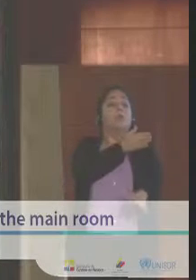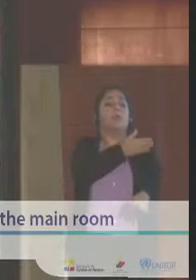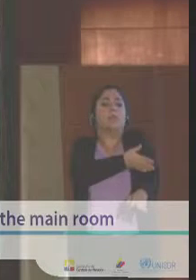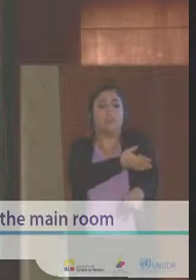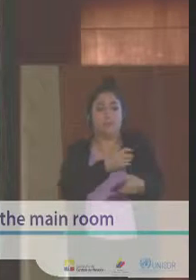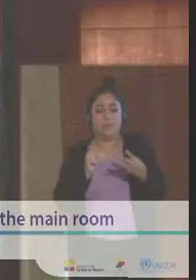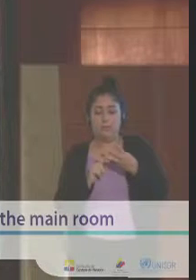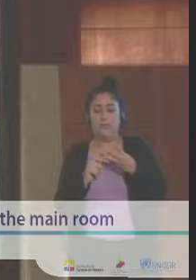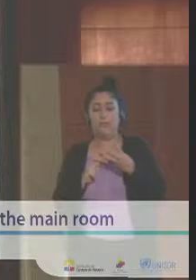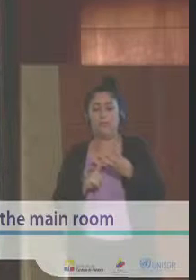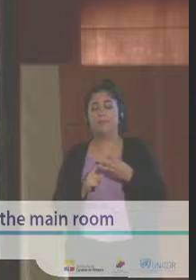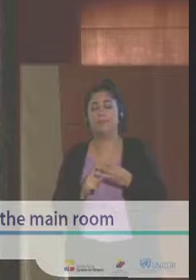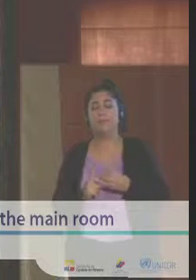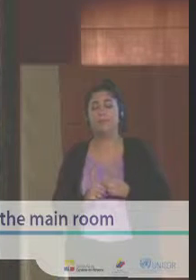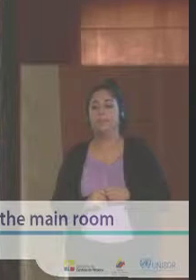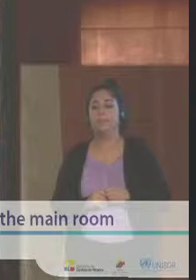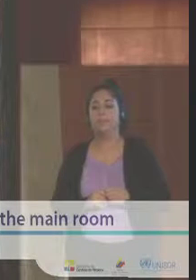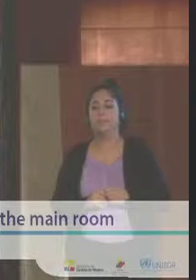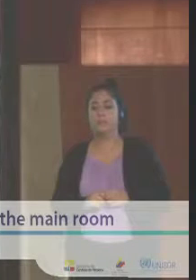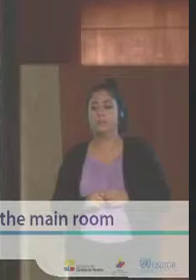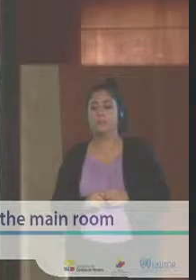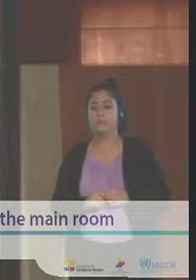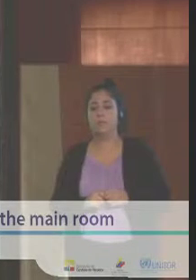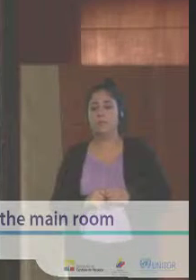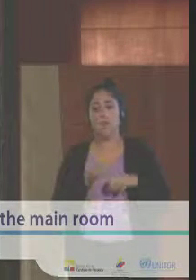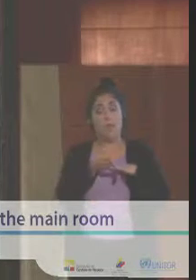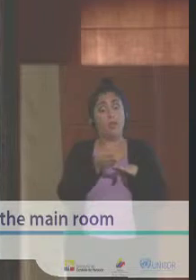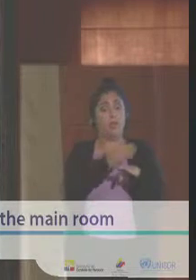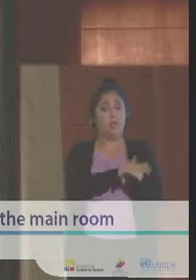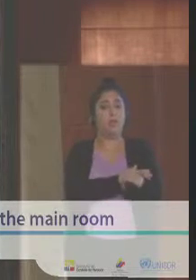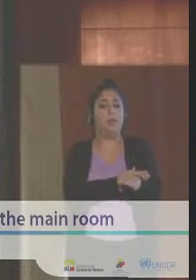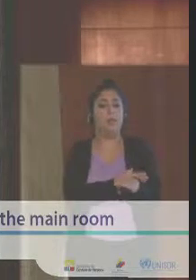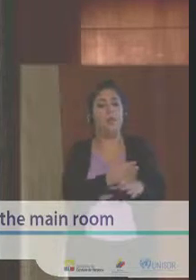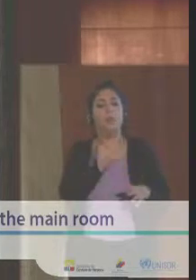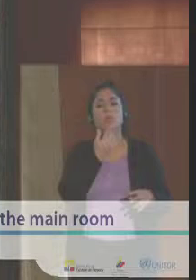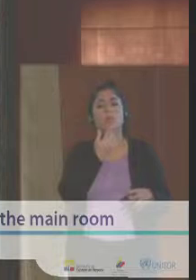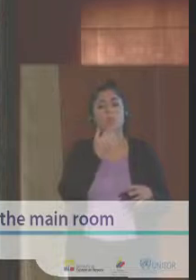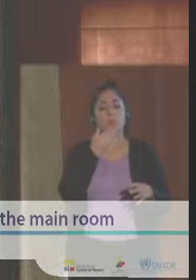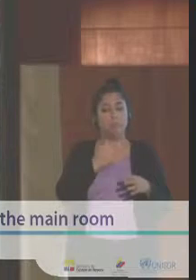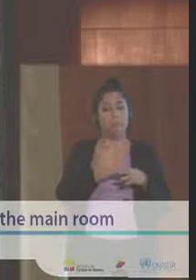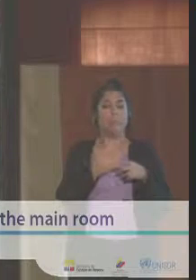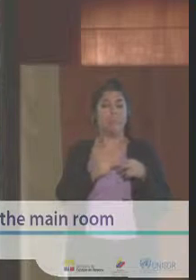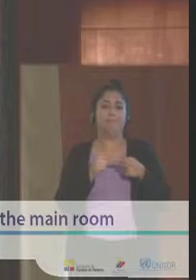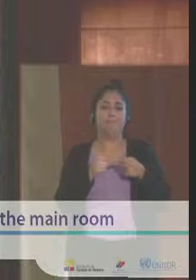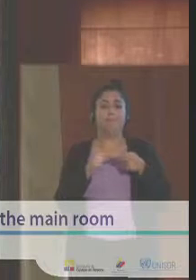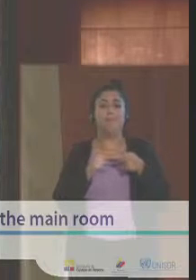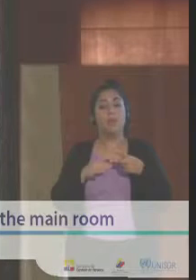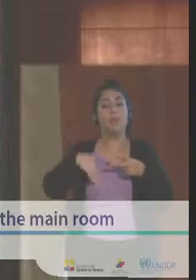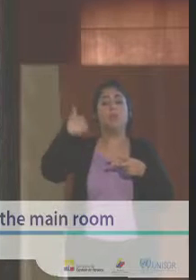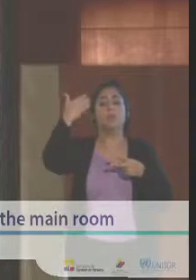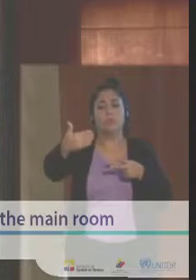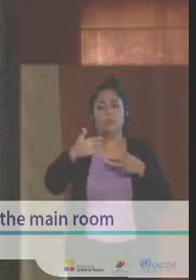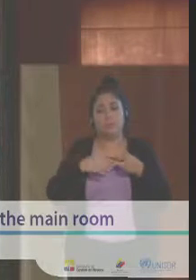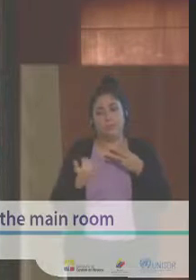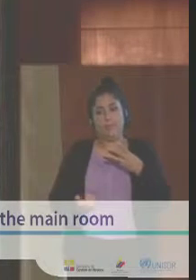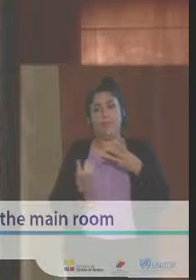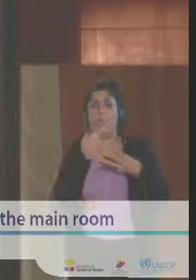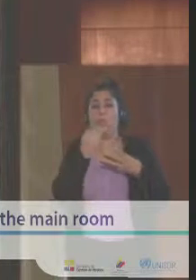In the prospective actions fundamentally strengthened through corrective and prospective